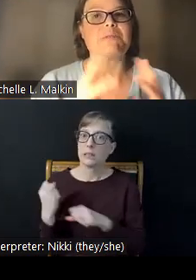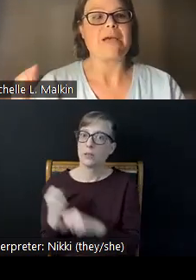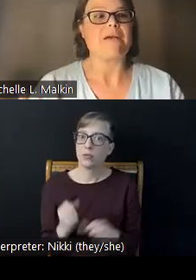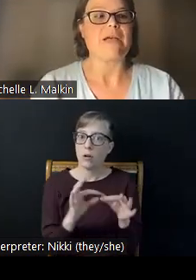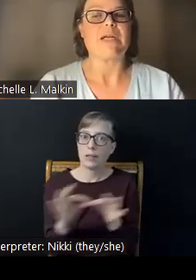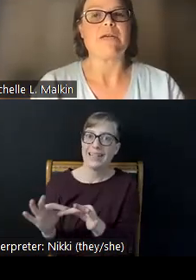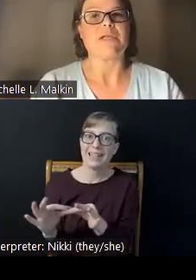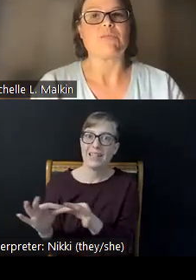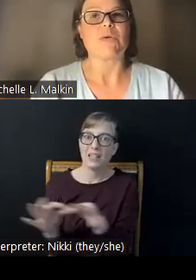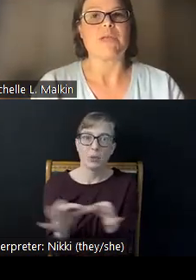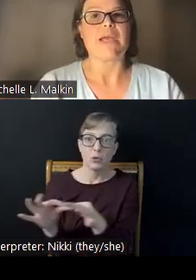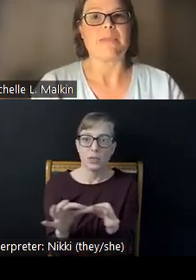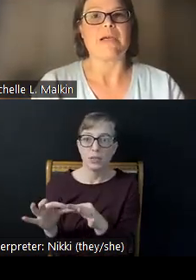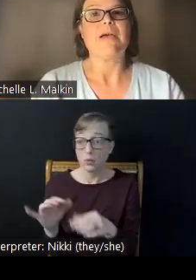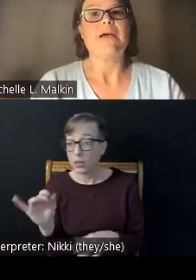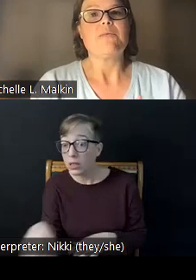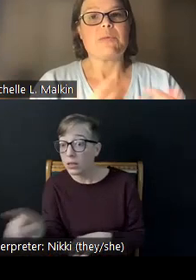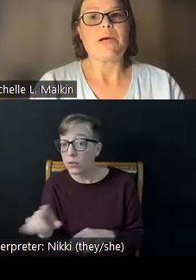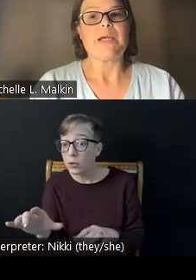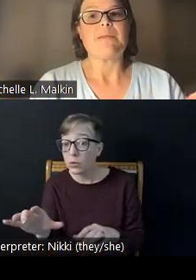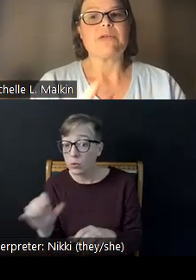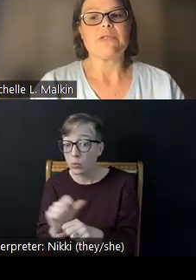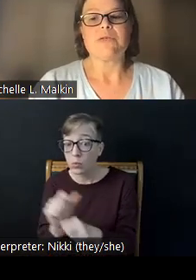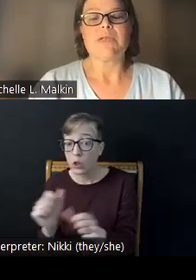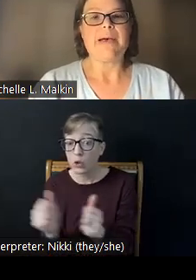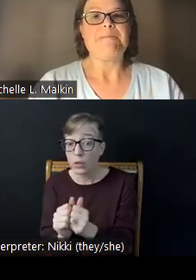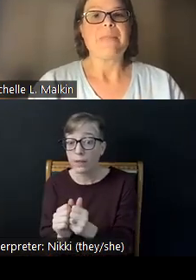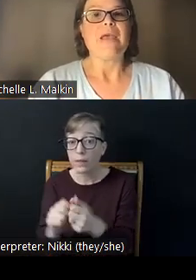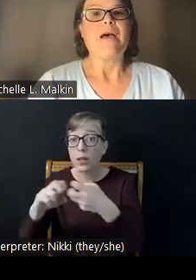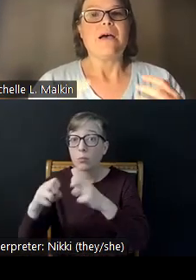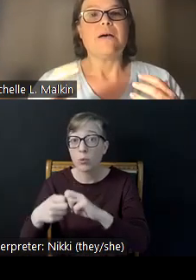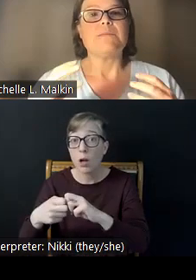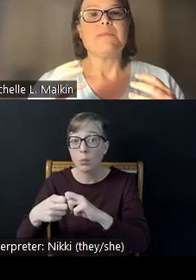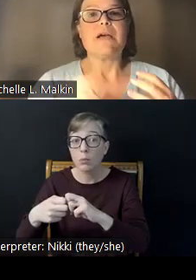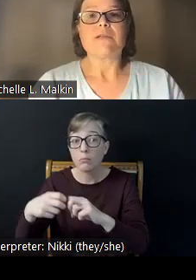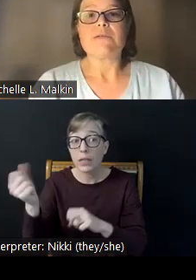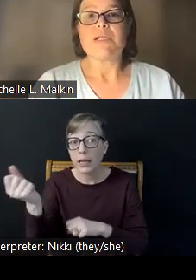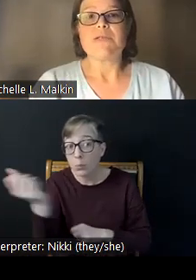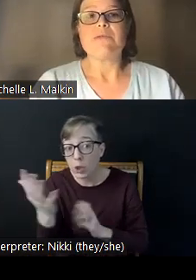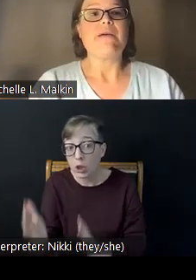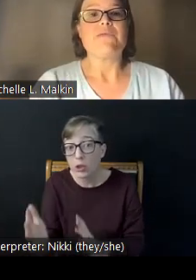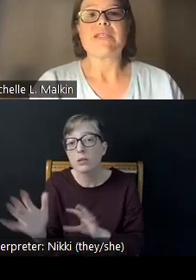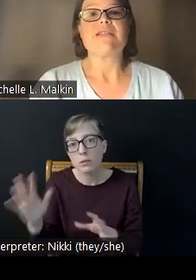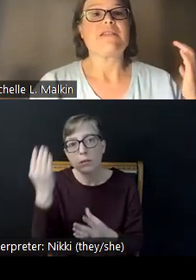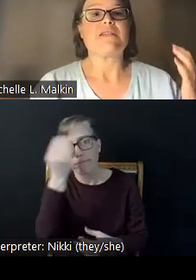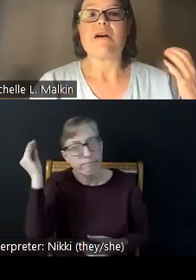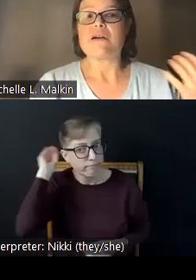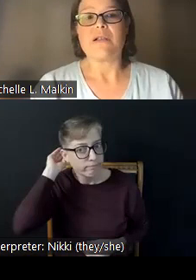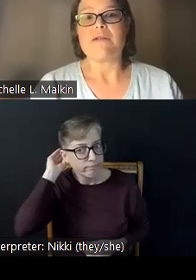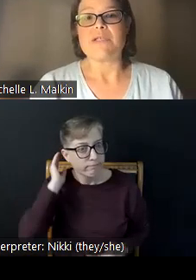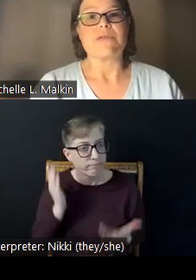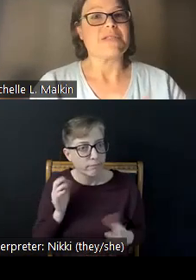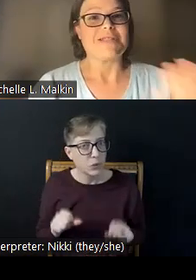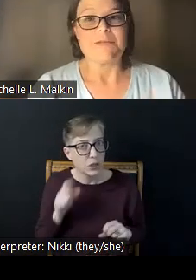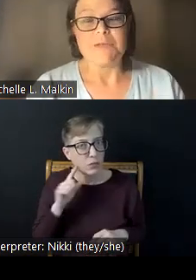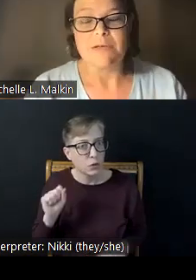just beg of anybody who does work with gambling, with problem gamblers, to do that. I also want to emphasize that there are a